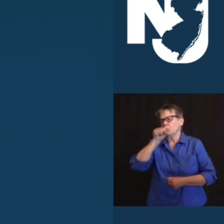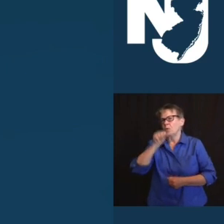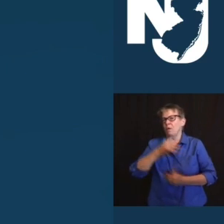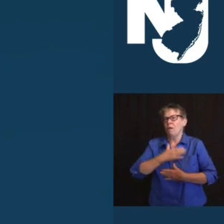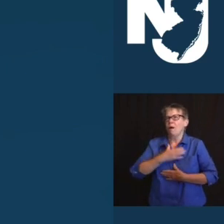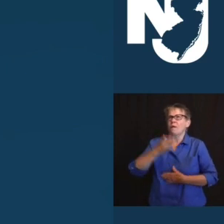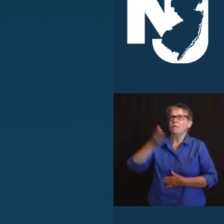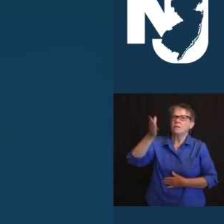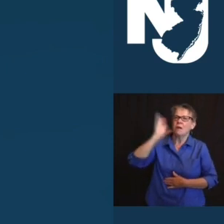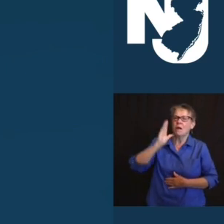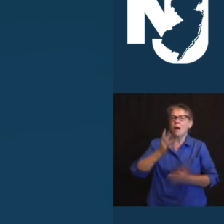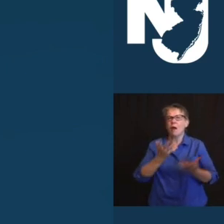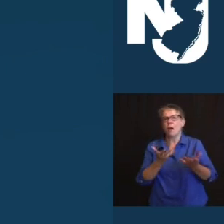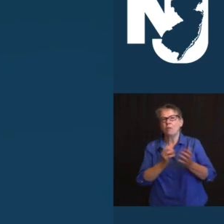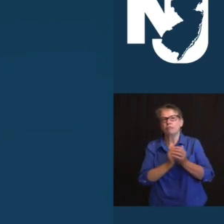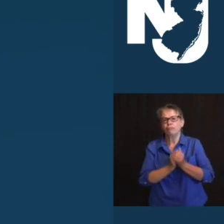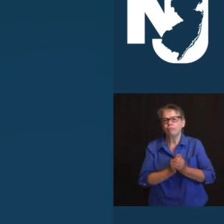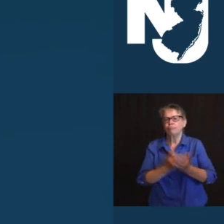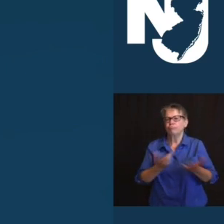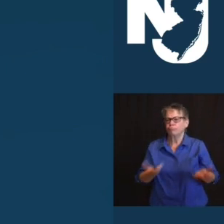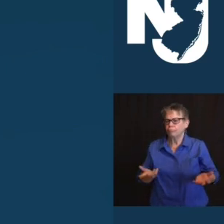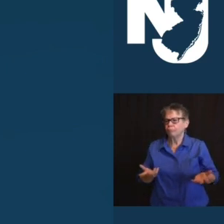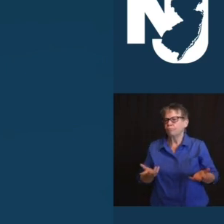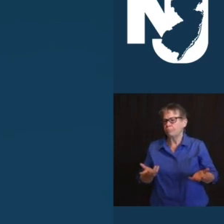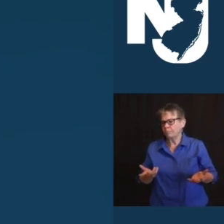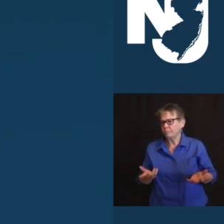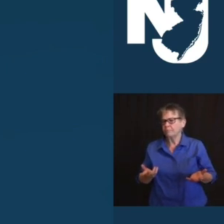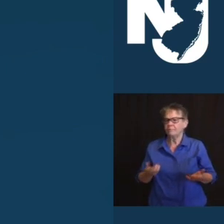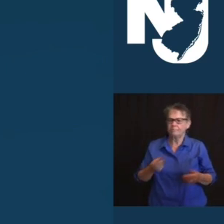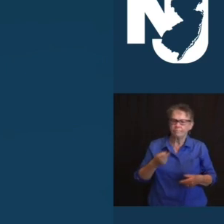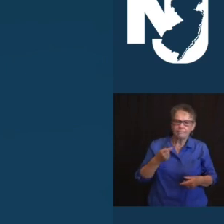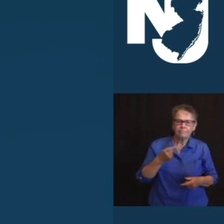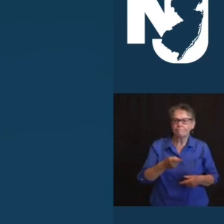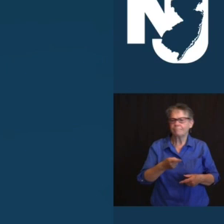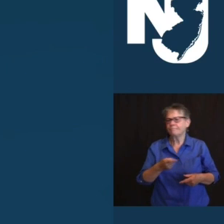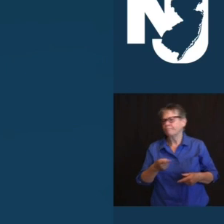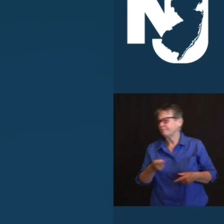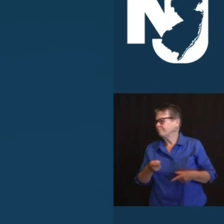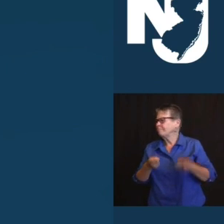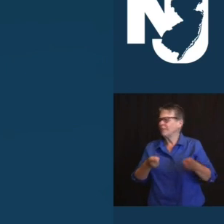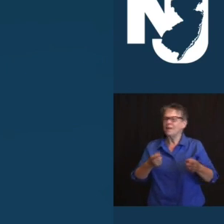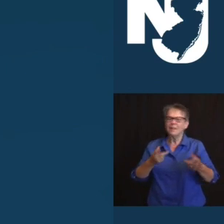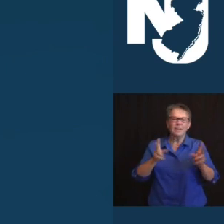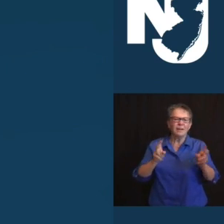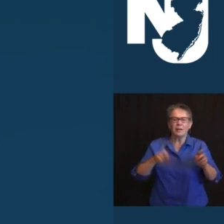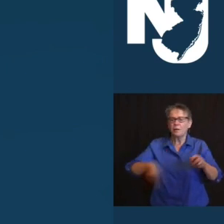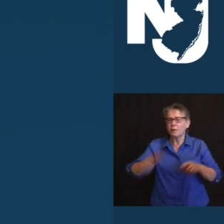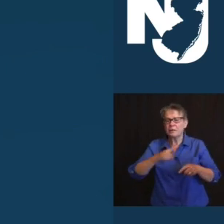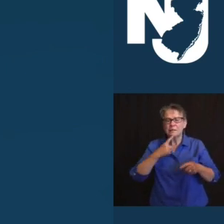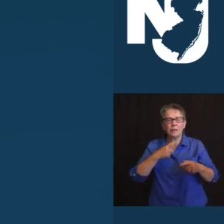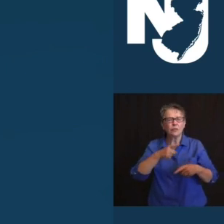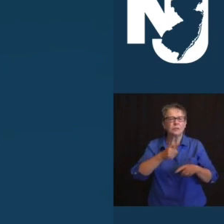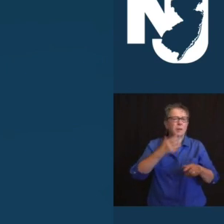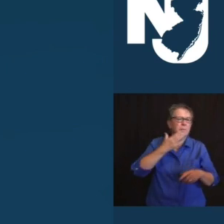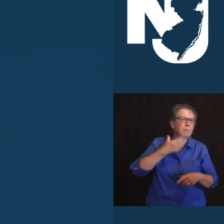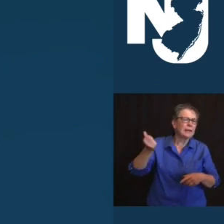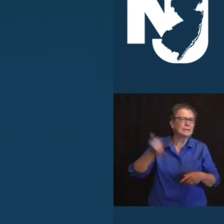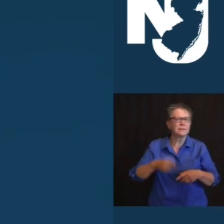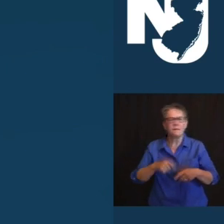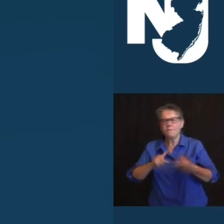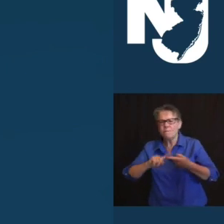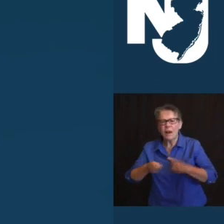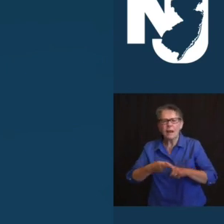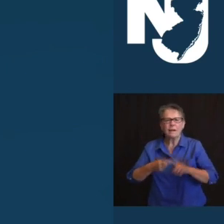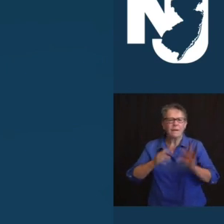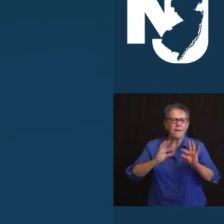good days and happy times that interested me more than hobbies." She leaves her children, Brian,